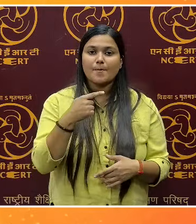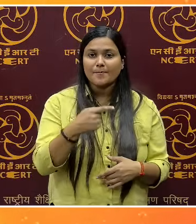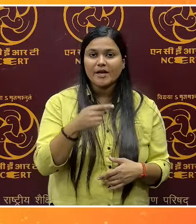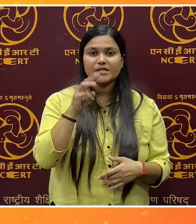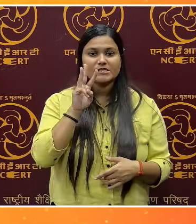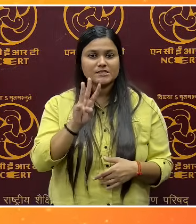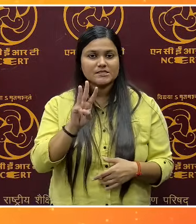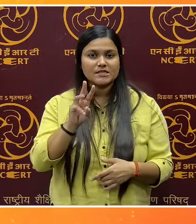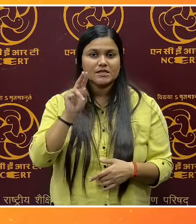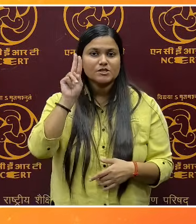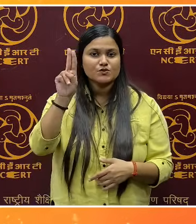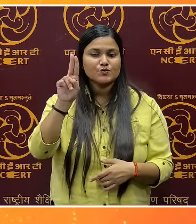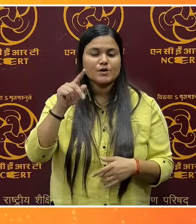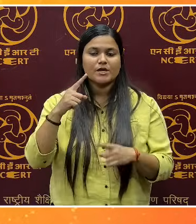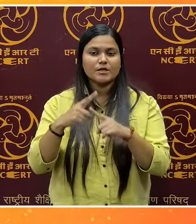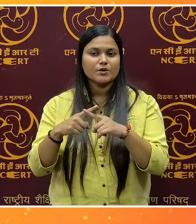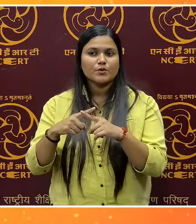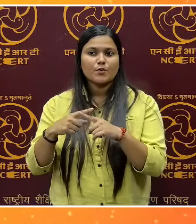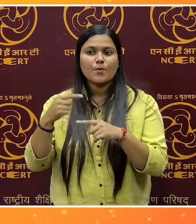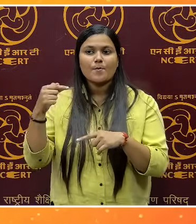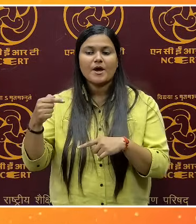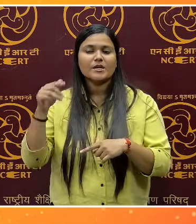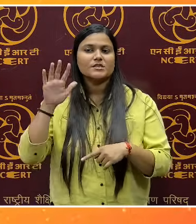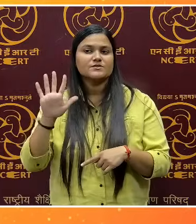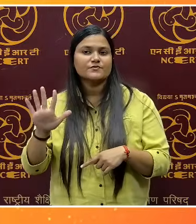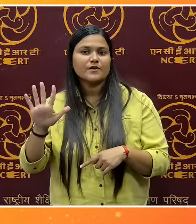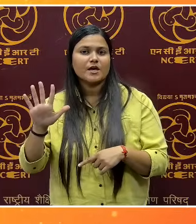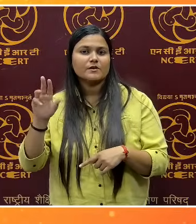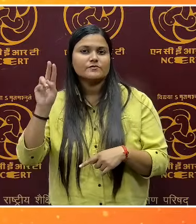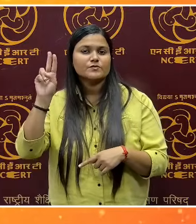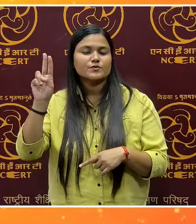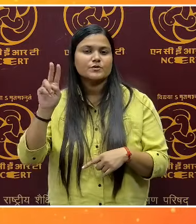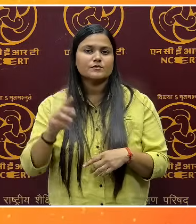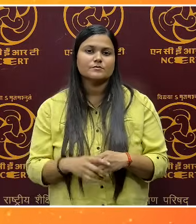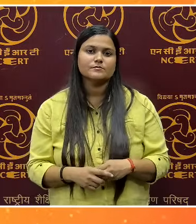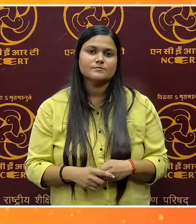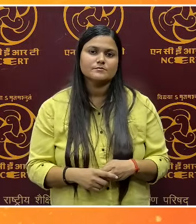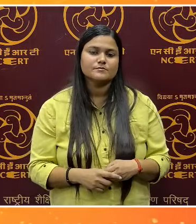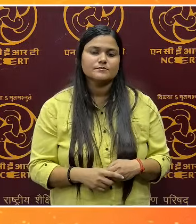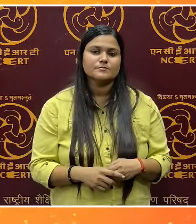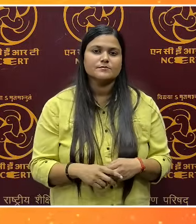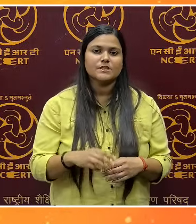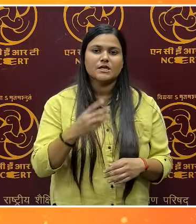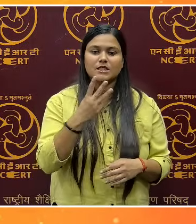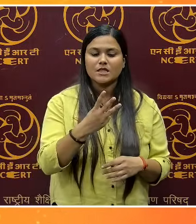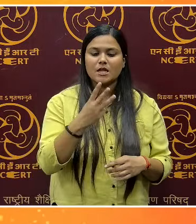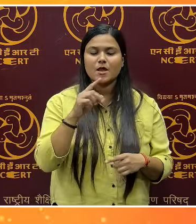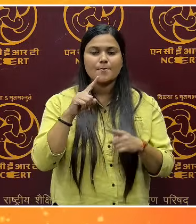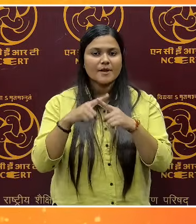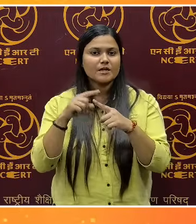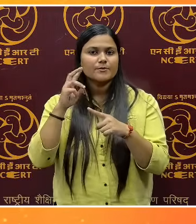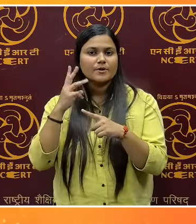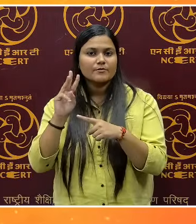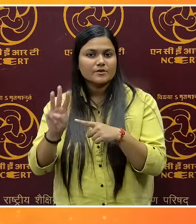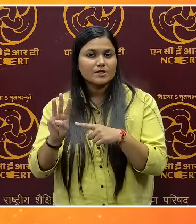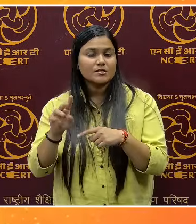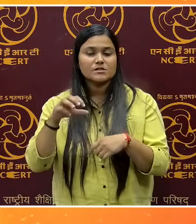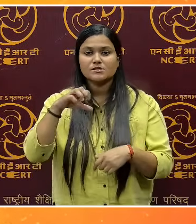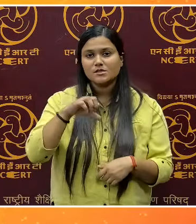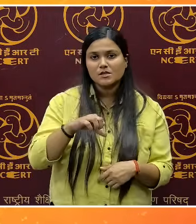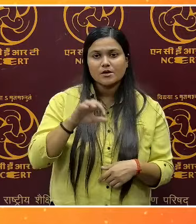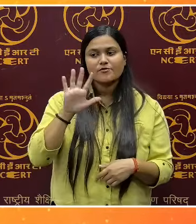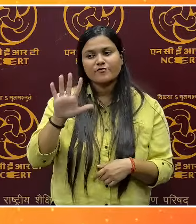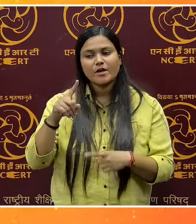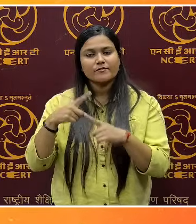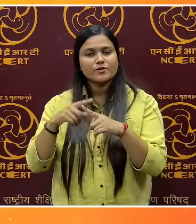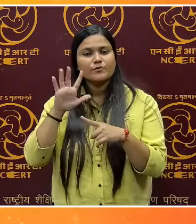into minus 5 square. What is minus 3 square? 3 into 3 is 9 and 5 into 5 is 25